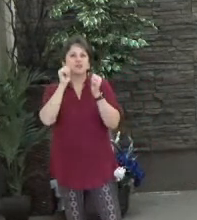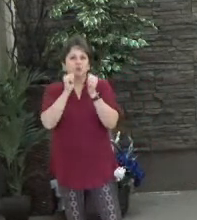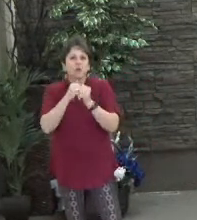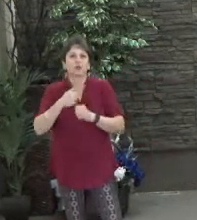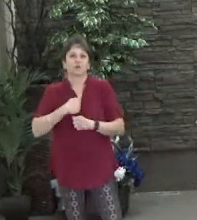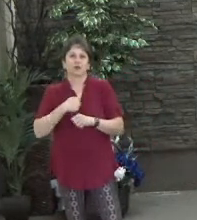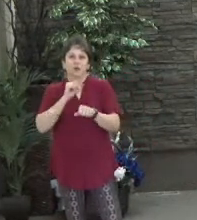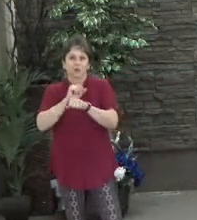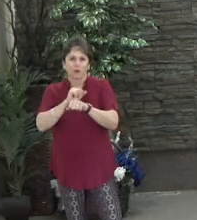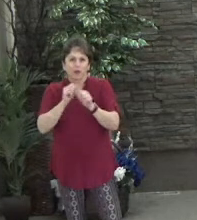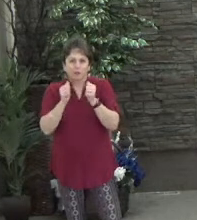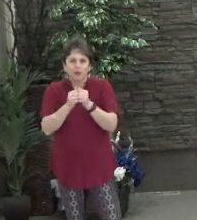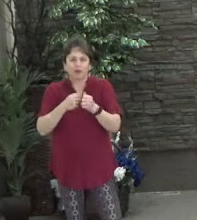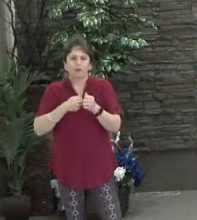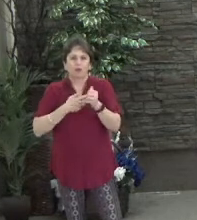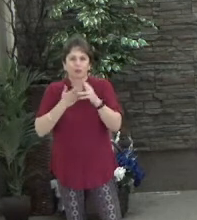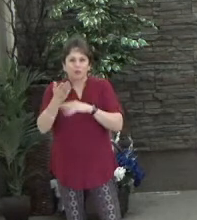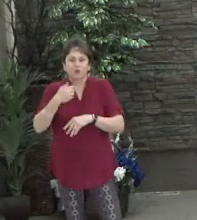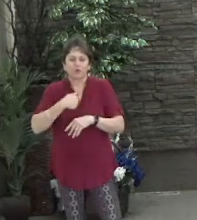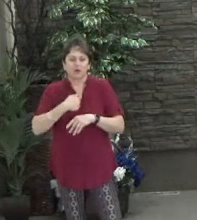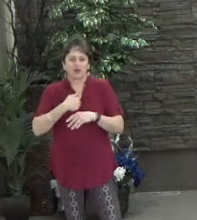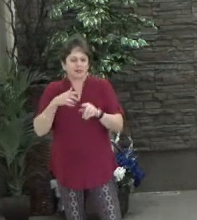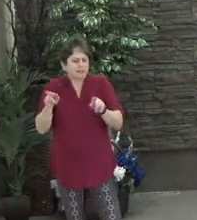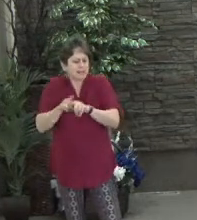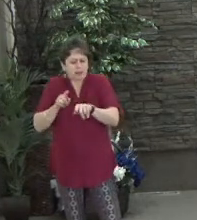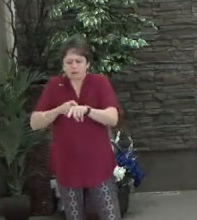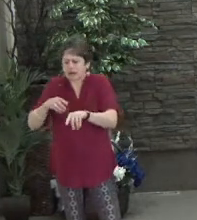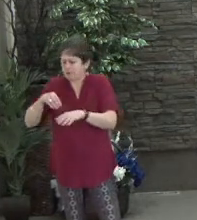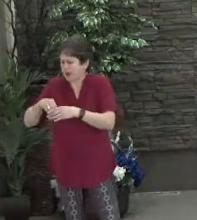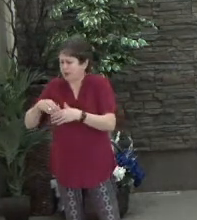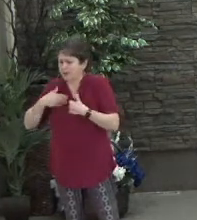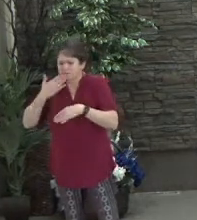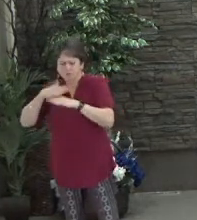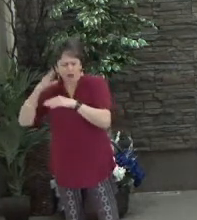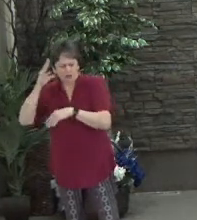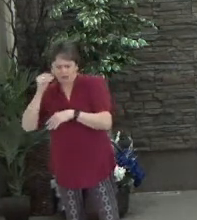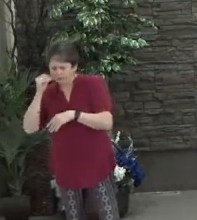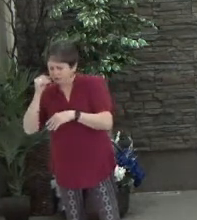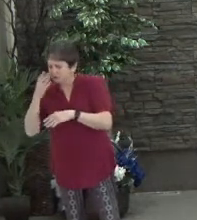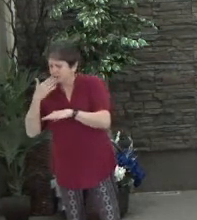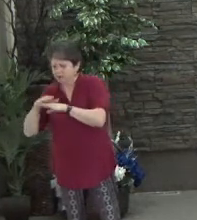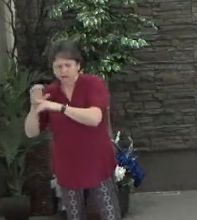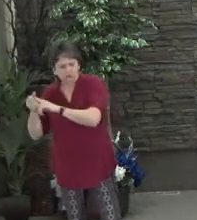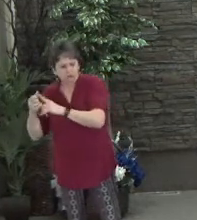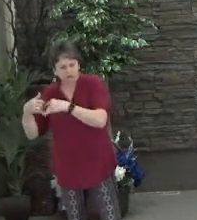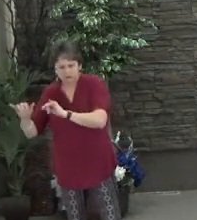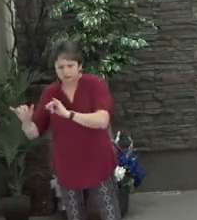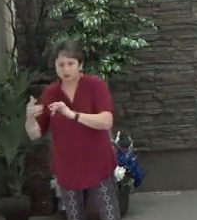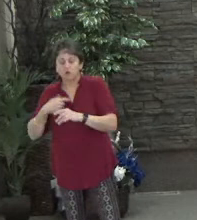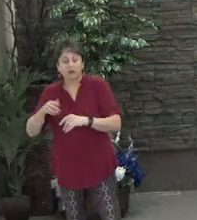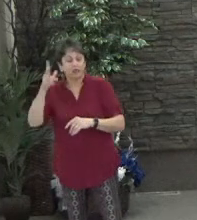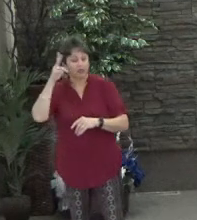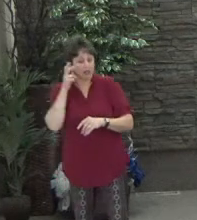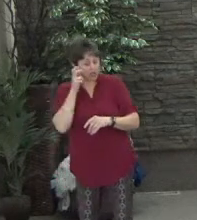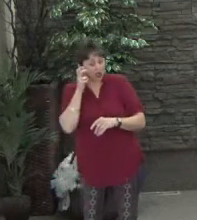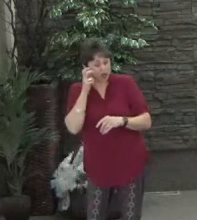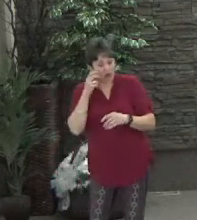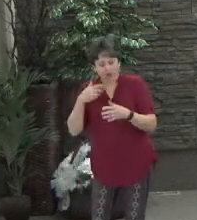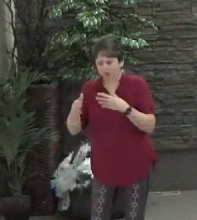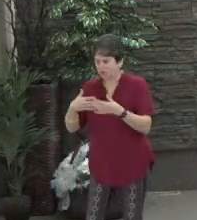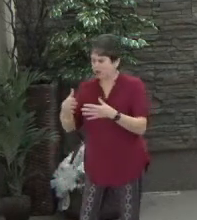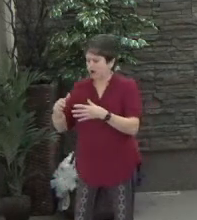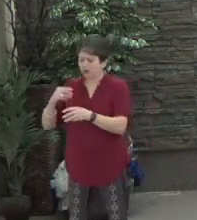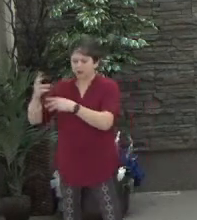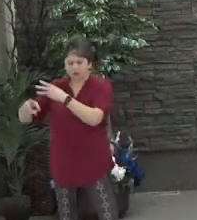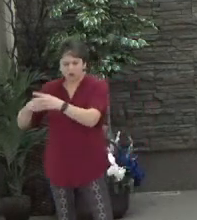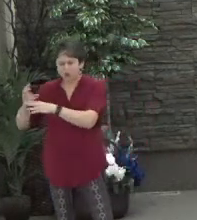among us and through us, even when we're in the dump. We hear, over the clamor of our culture and the clamor of our age,